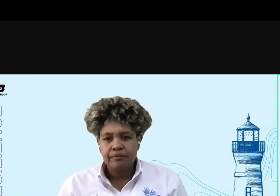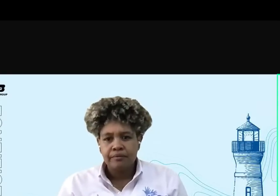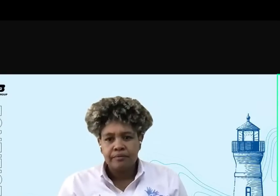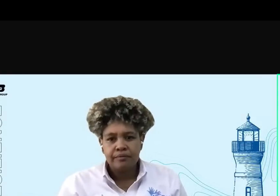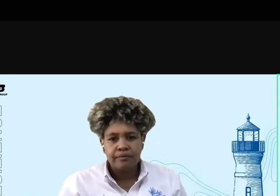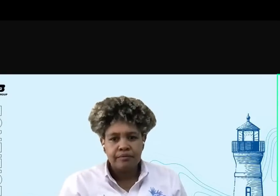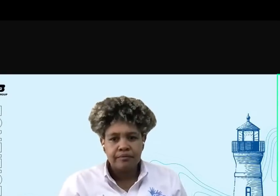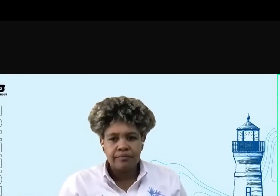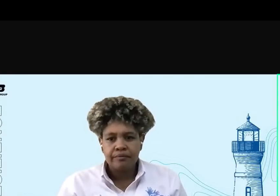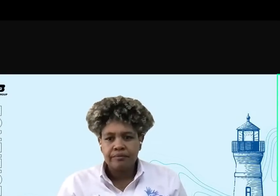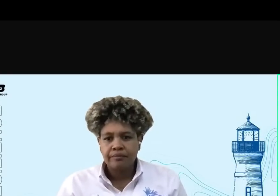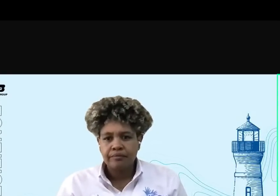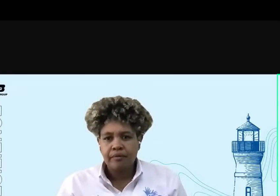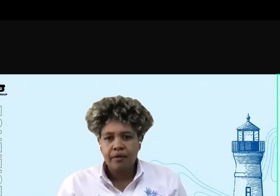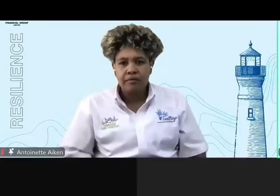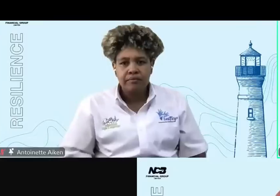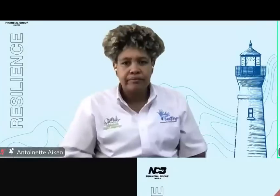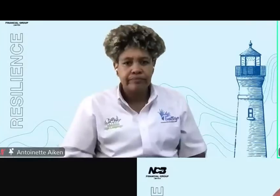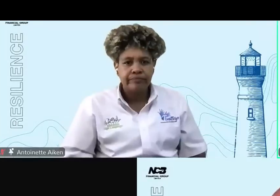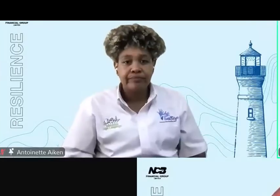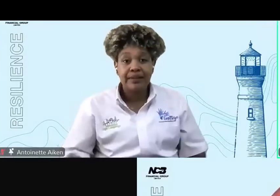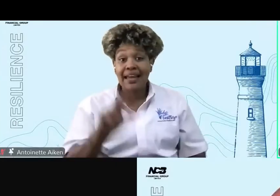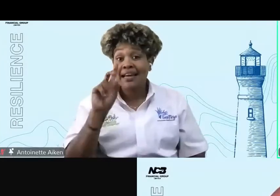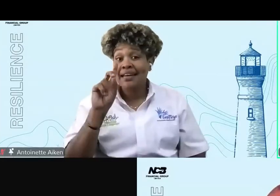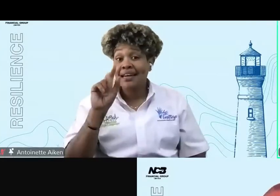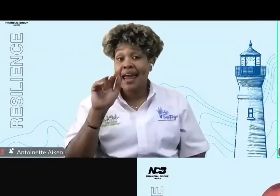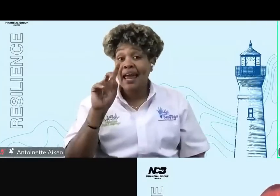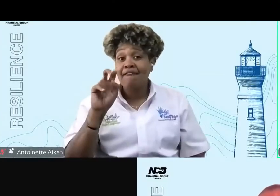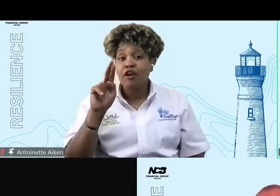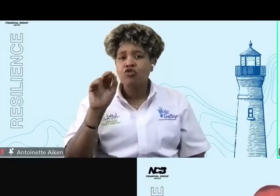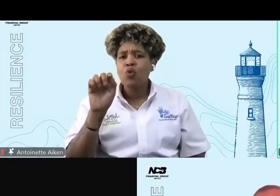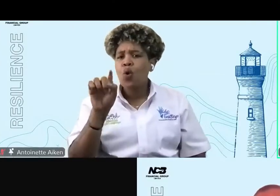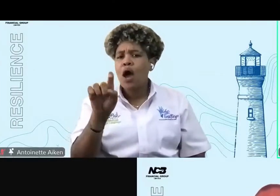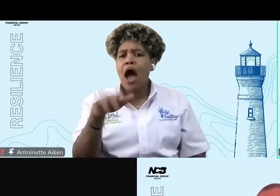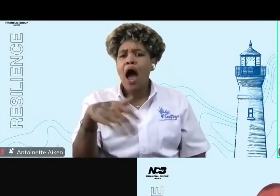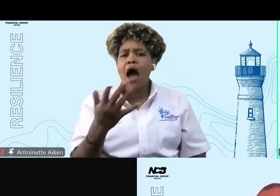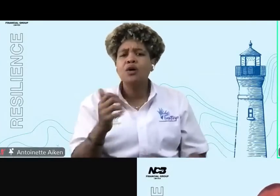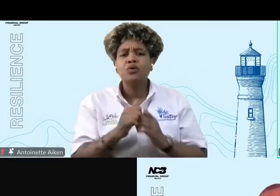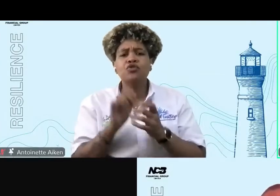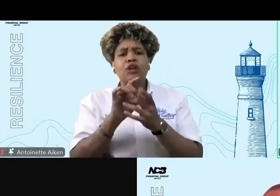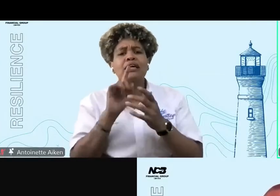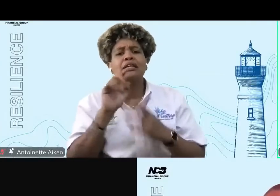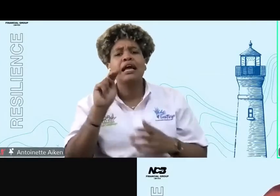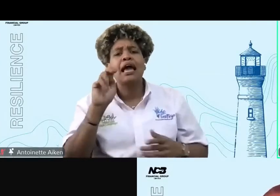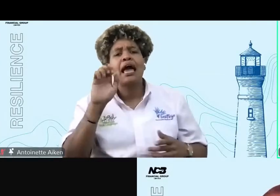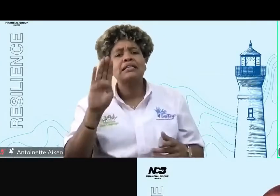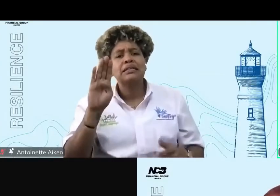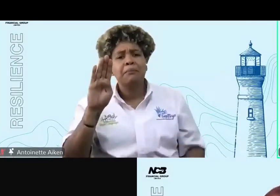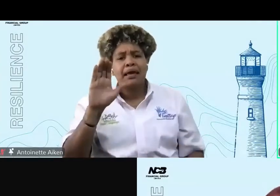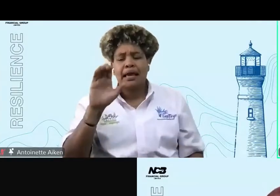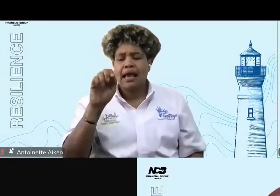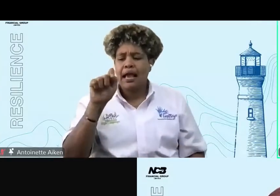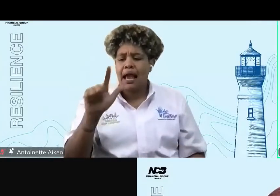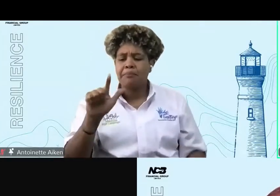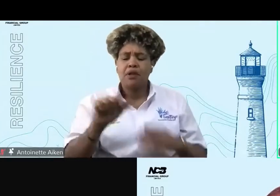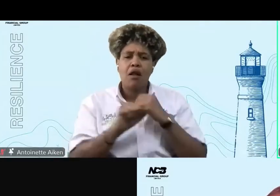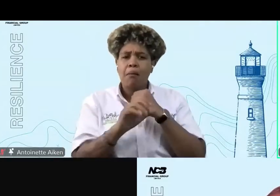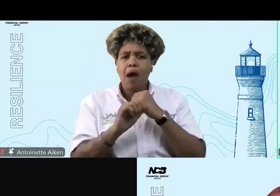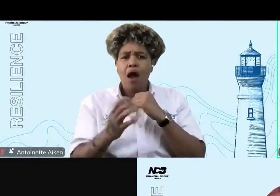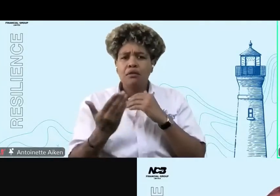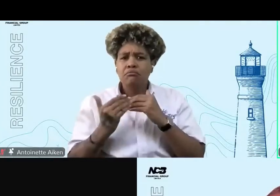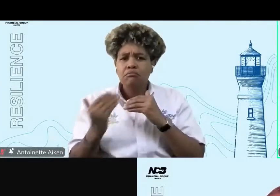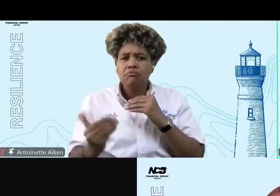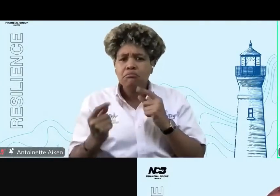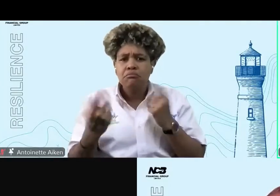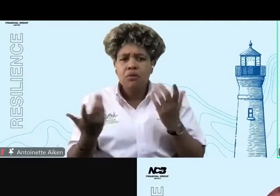And the question also from David Rose is this: Angus, with respect to NCB Capital Markets, what's the next